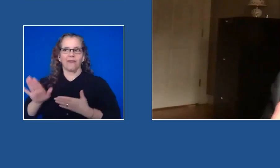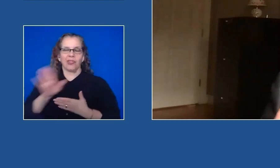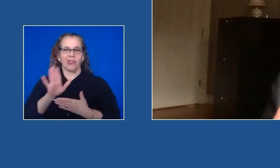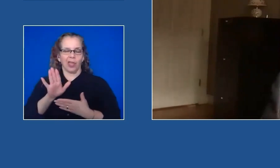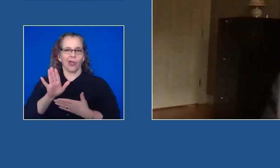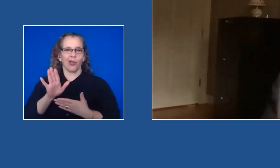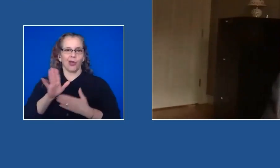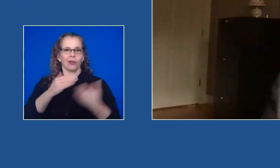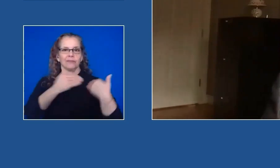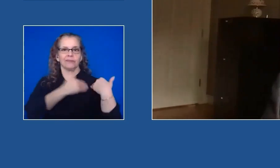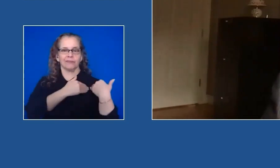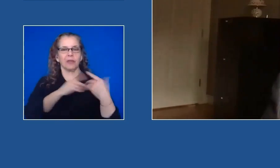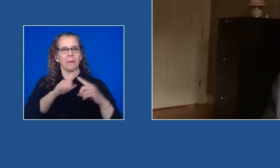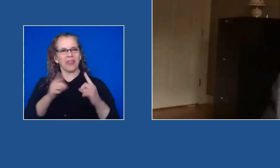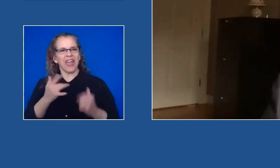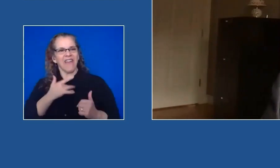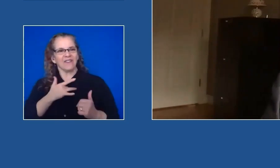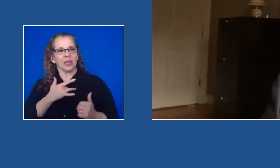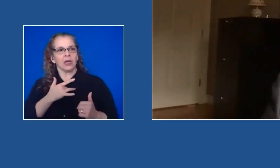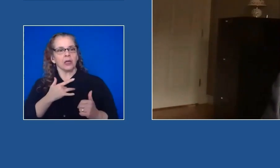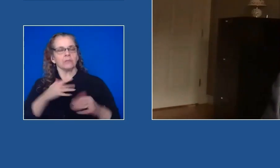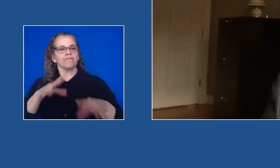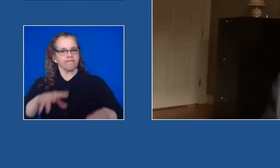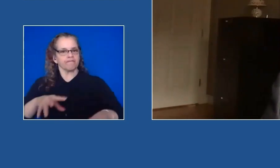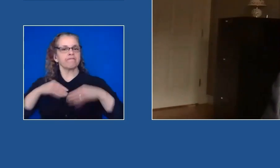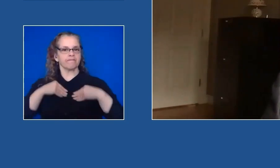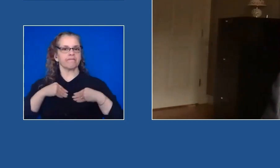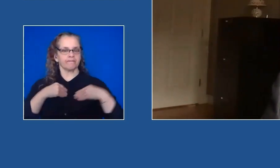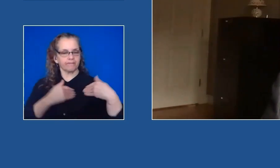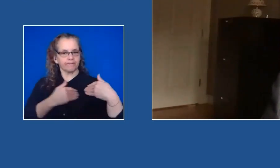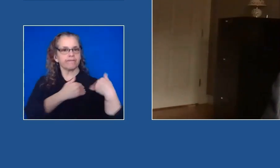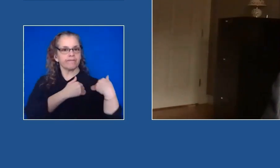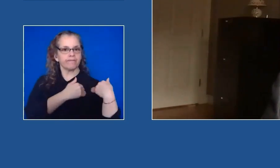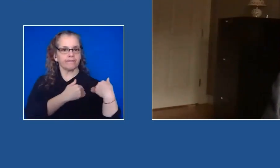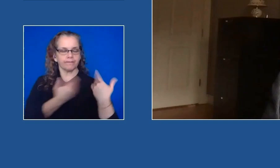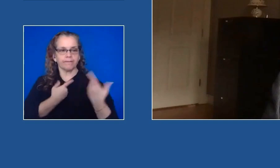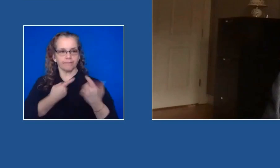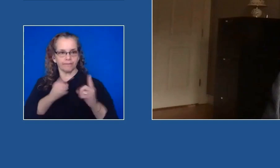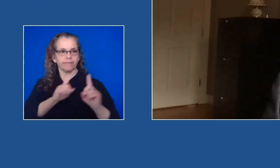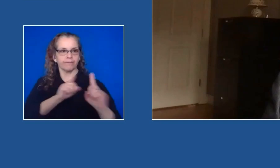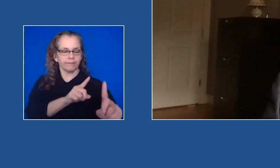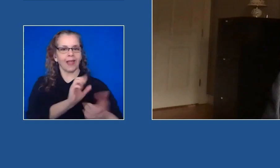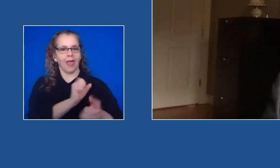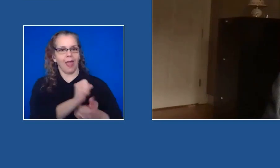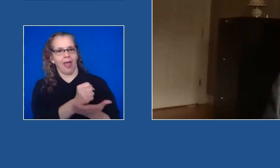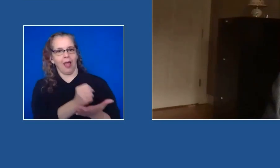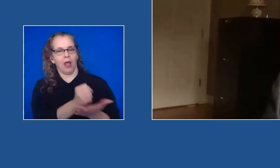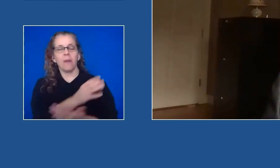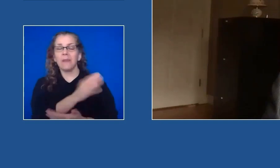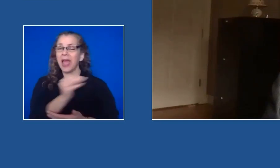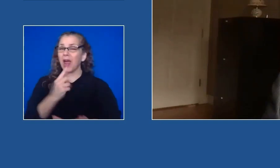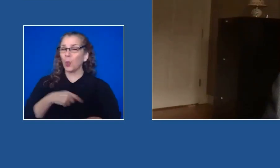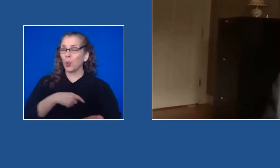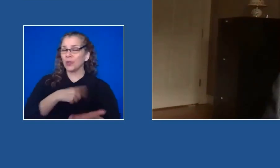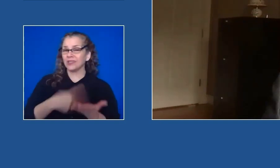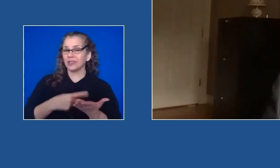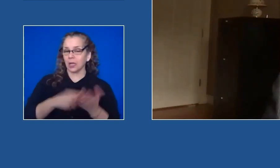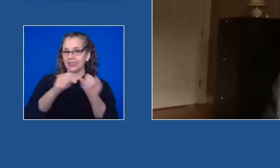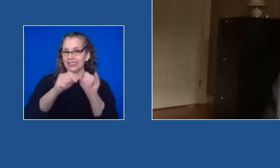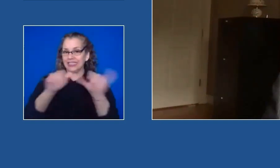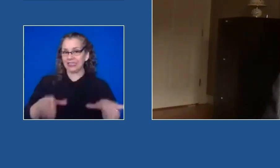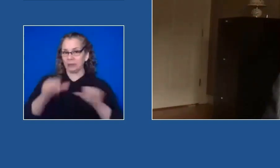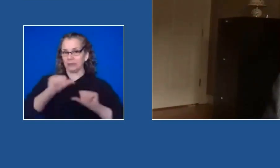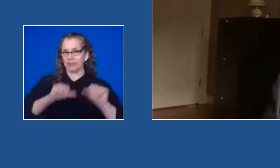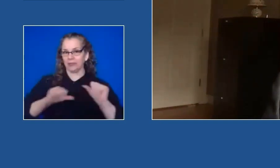feel responsible to help those individuals. And I think we talked a little bit about system science. I think we should actually somehow make that happen